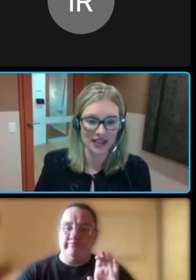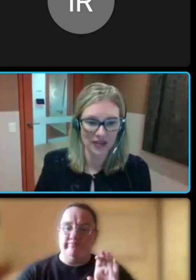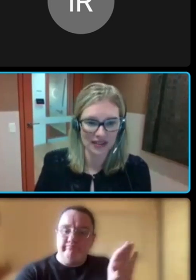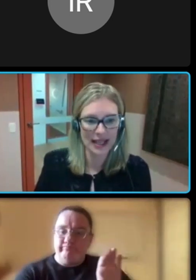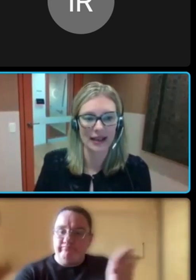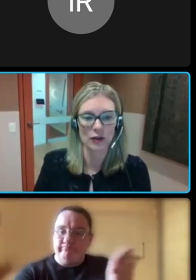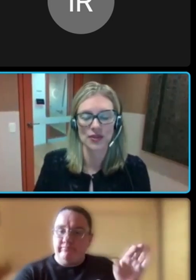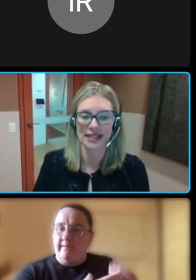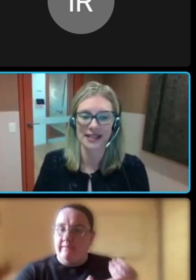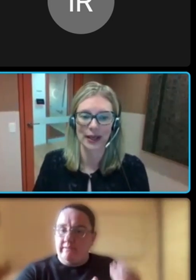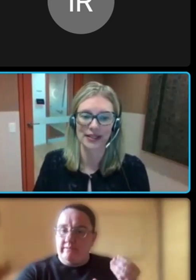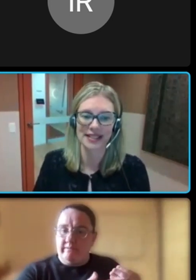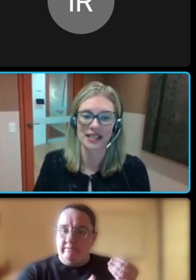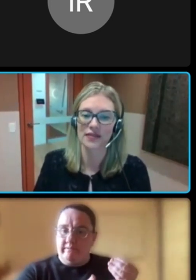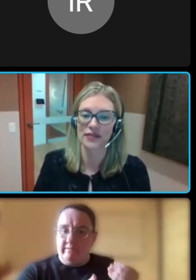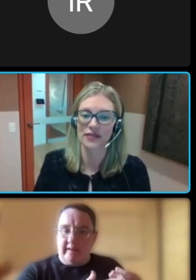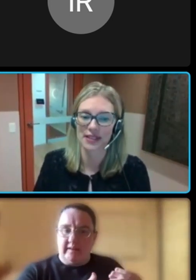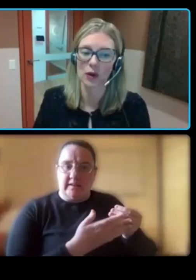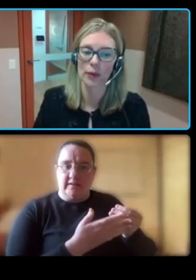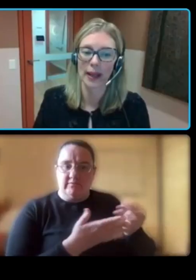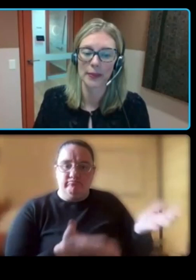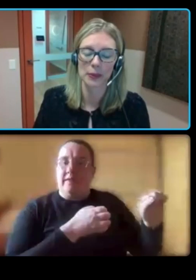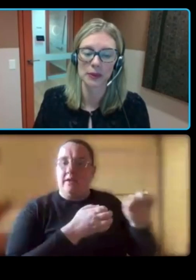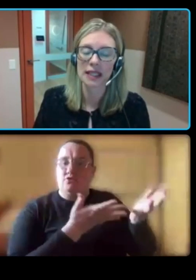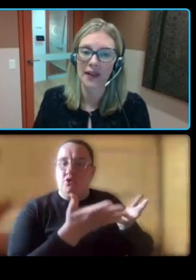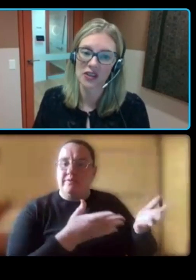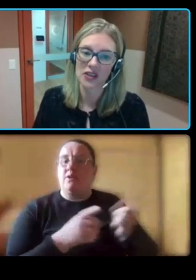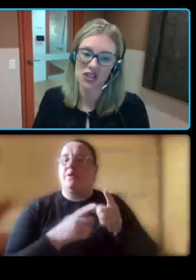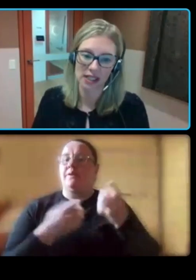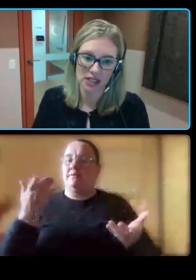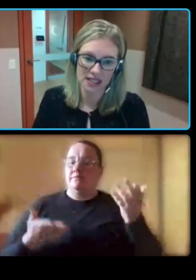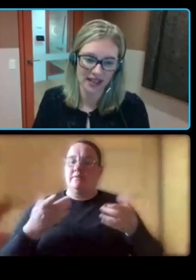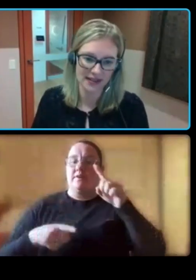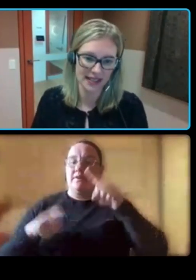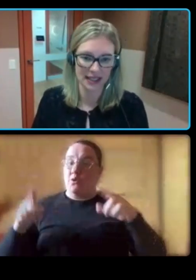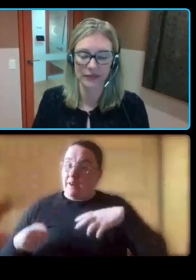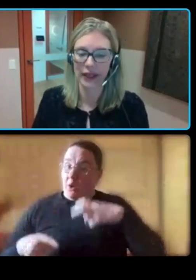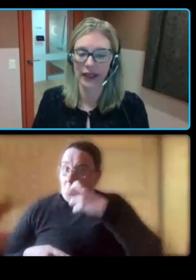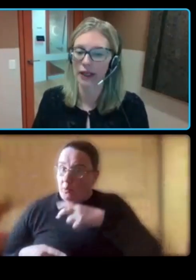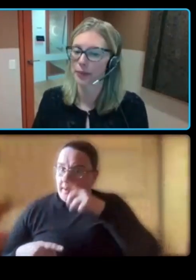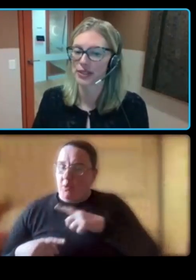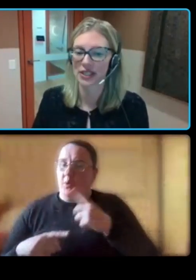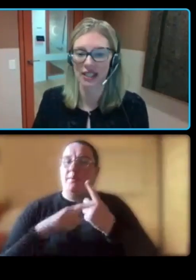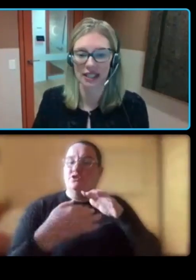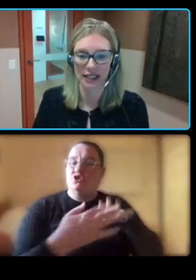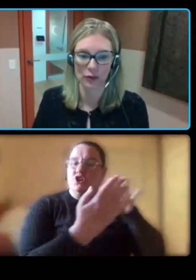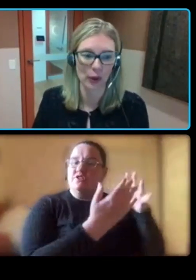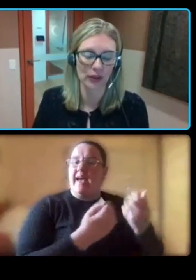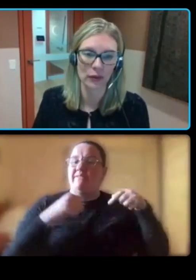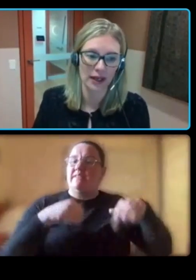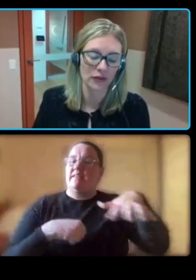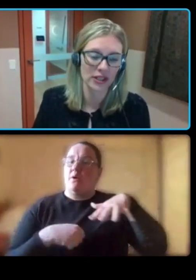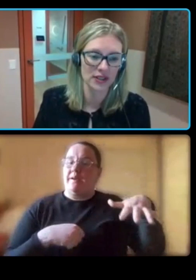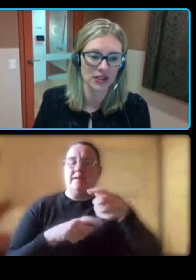their services. And it also needs to balance the diverse needs of older people and the challenges facing the sector, particularly in remote